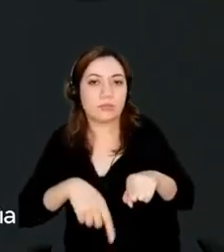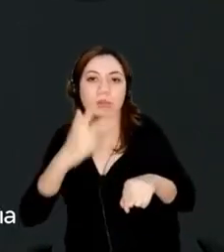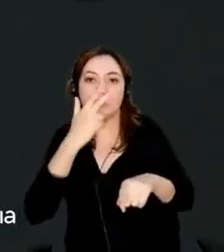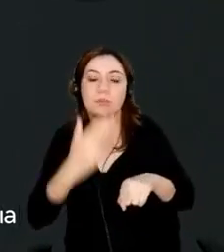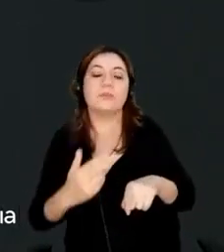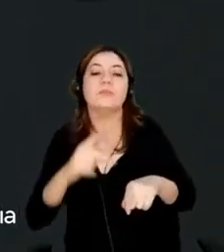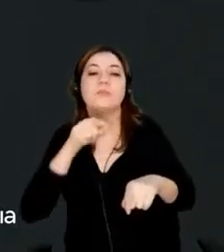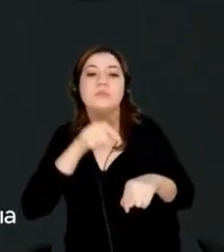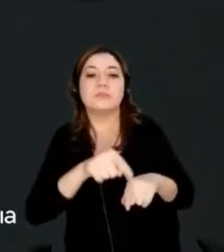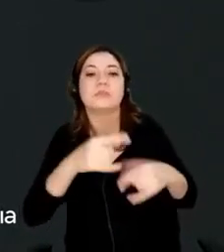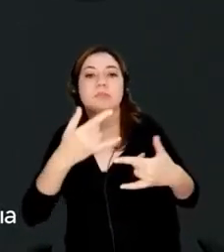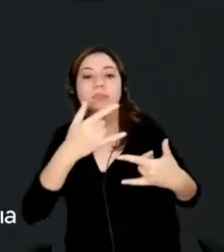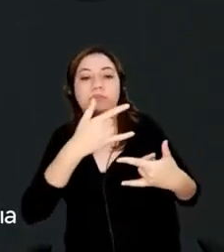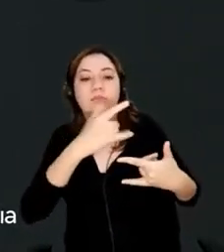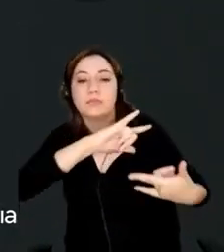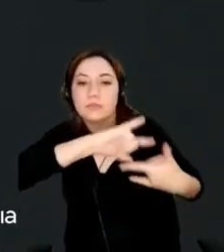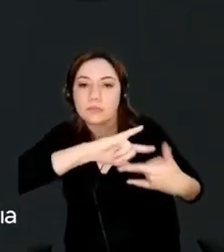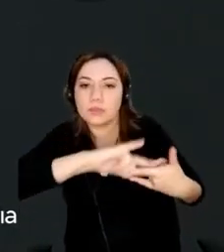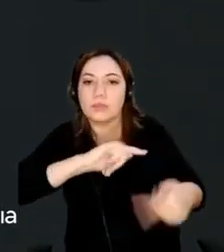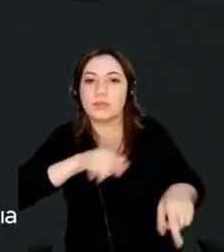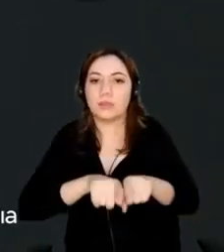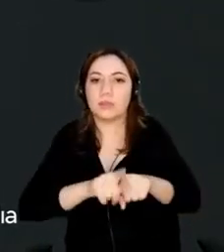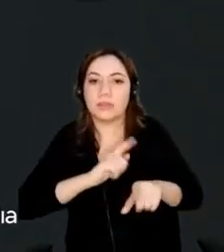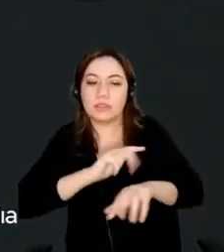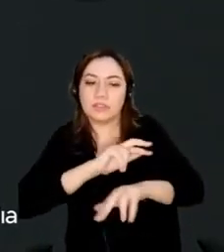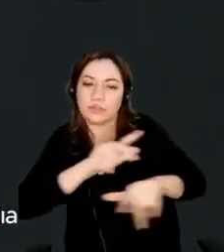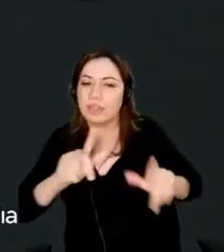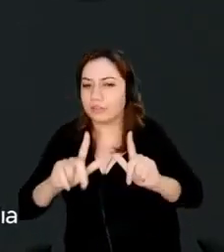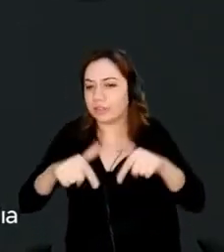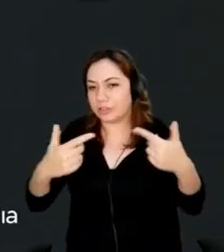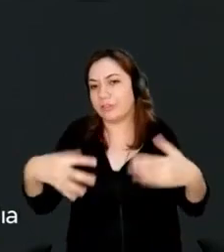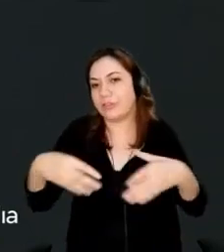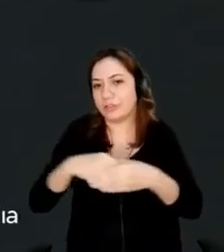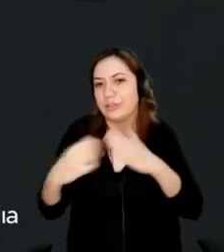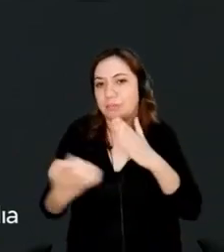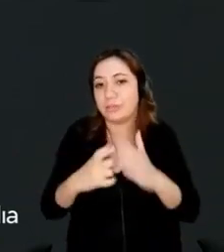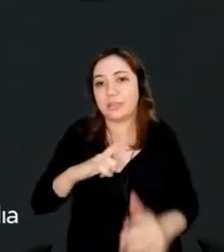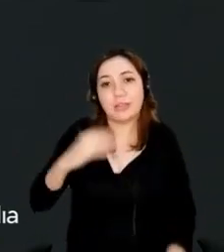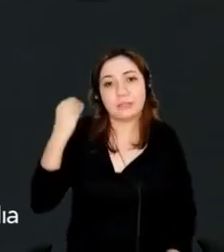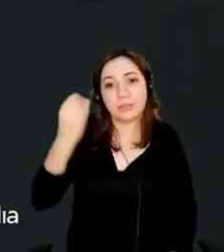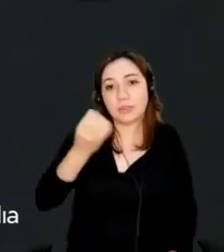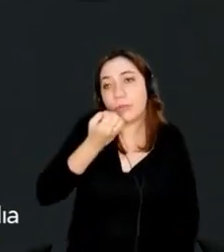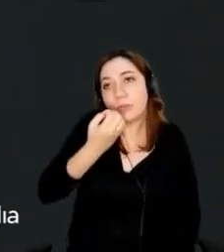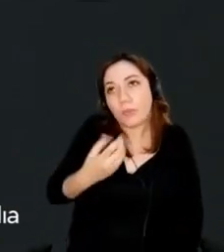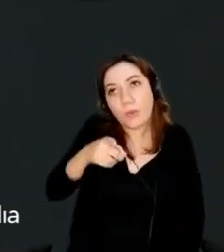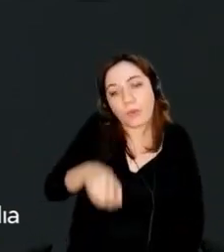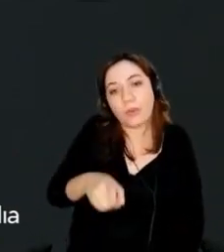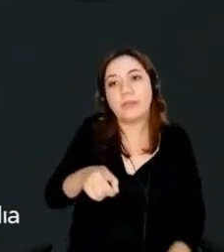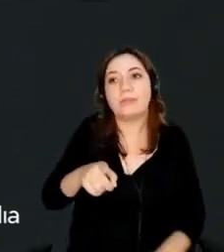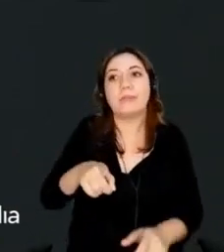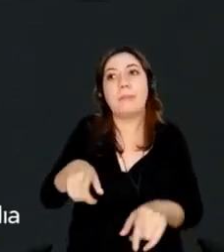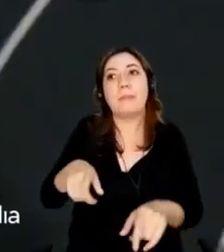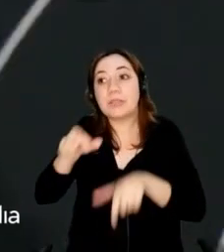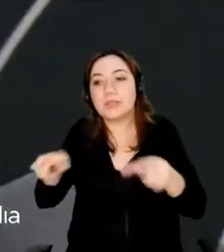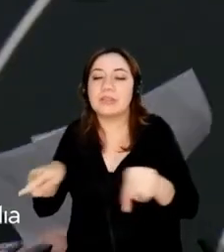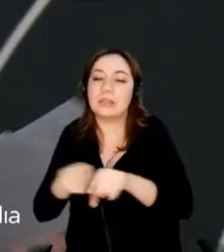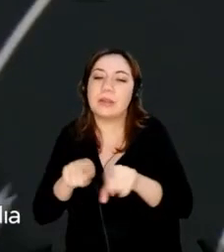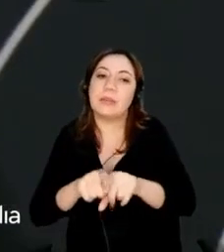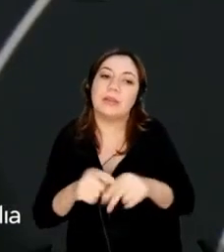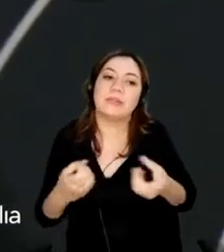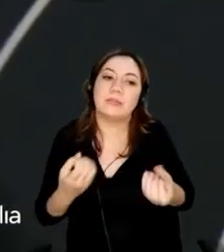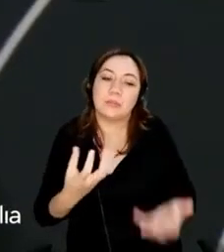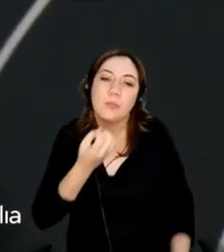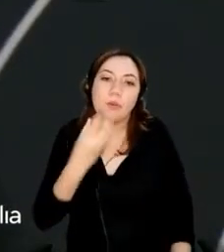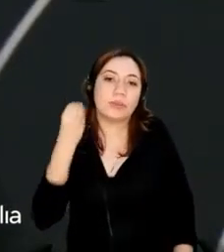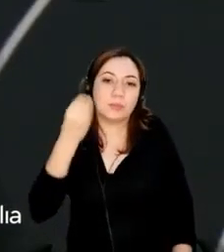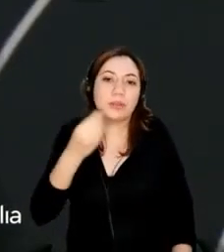in the company as it relates to better experiences, not only for people, but for our planet. Awesome. So George, if you don't